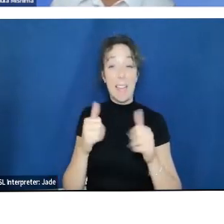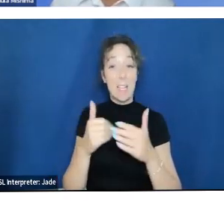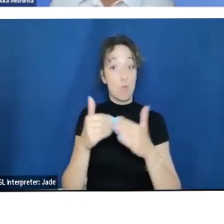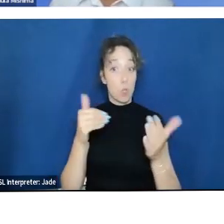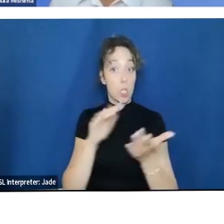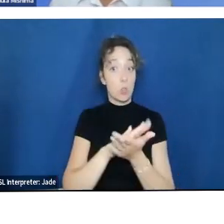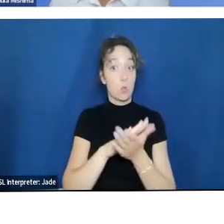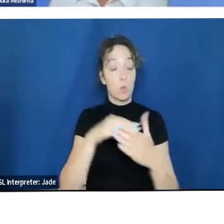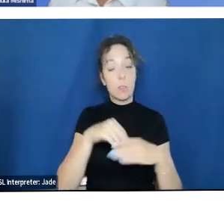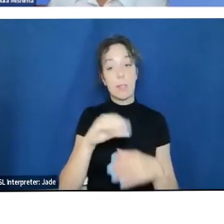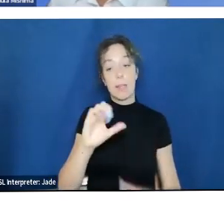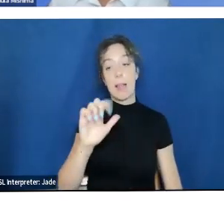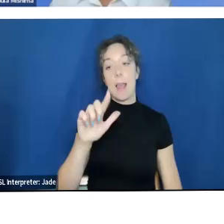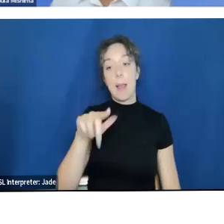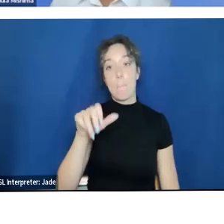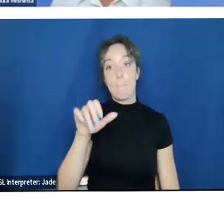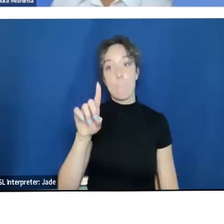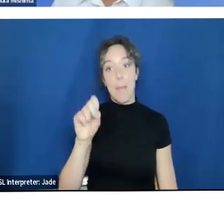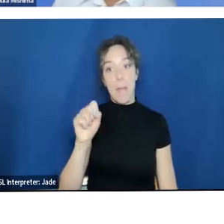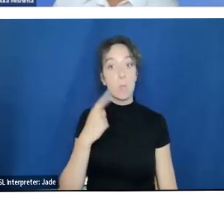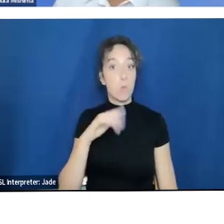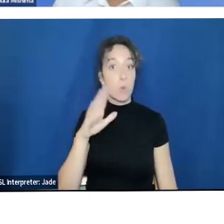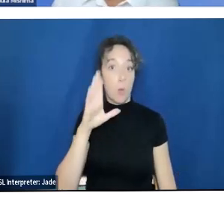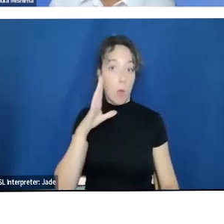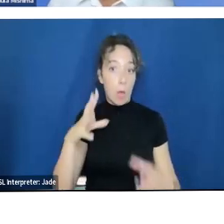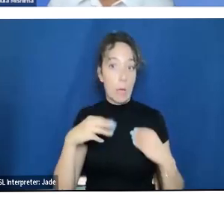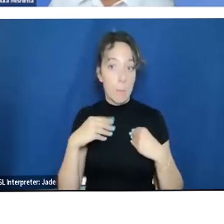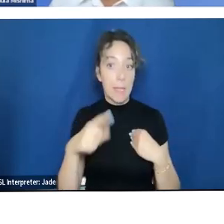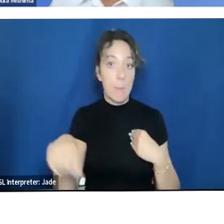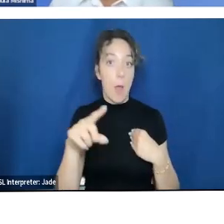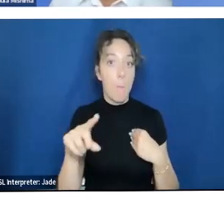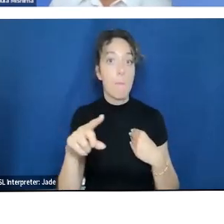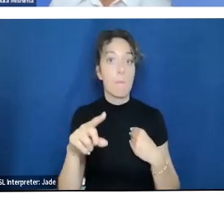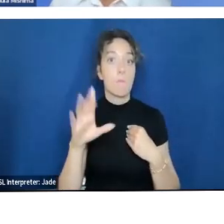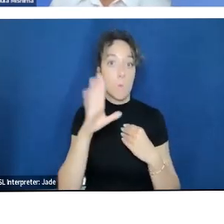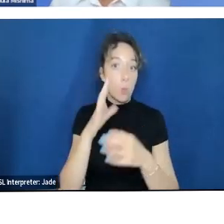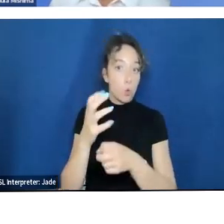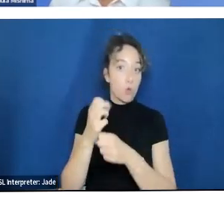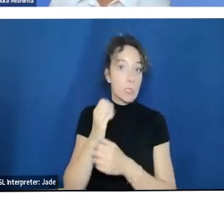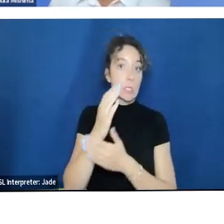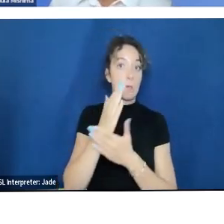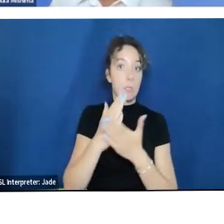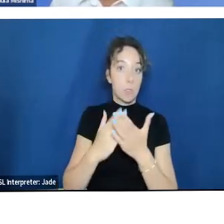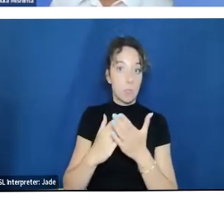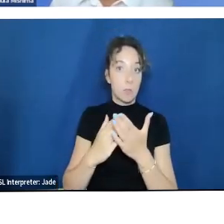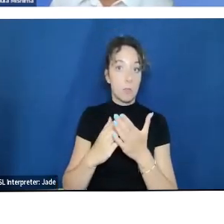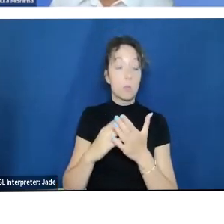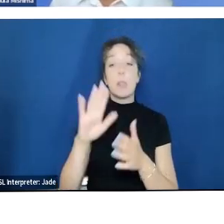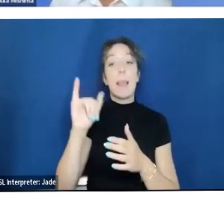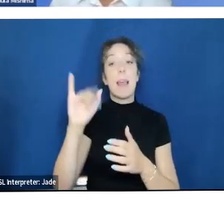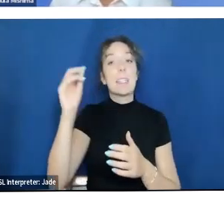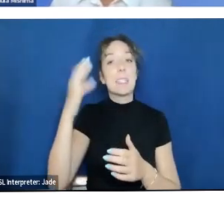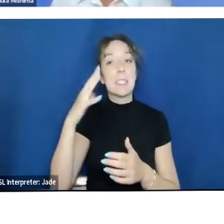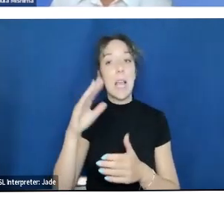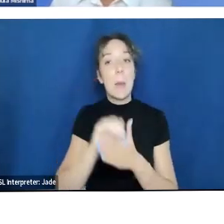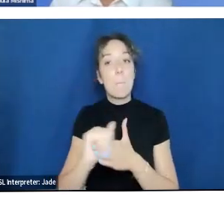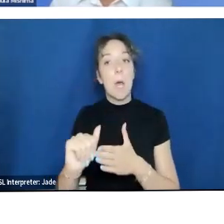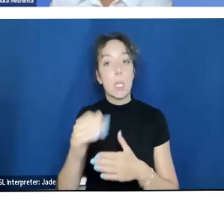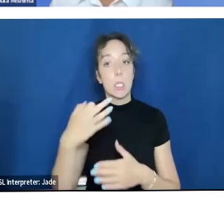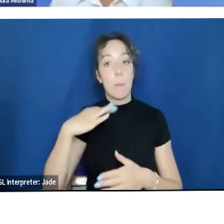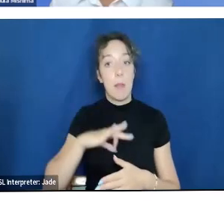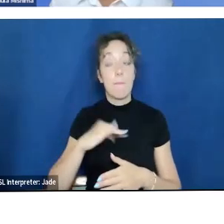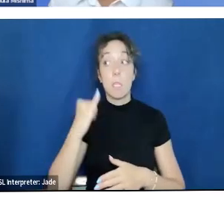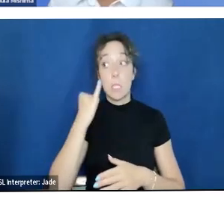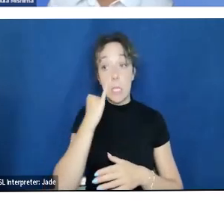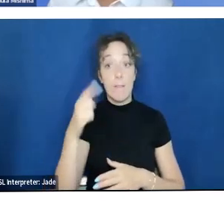into CalPADS, we will pick them up and they will receive Sunbucks benefits, assuming they're eligible. Okay, so